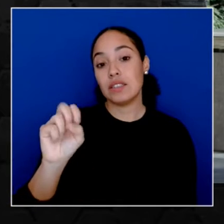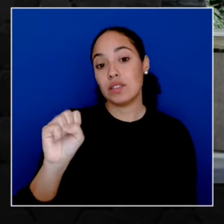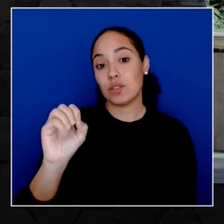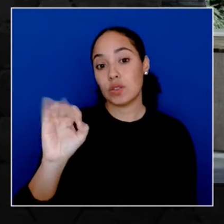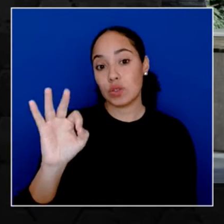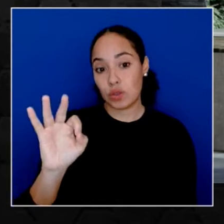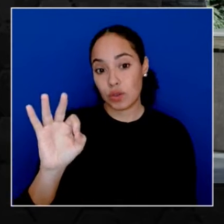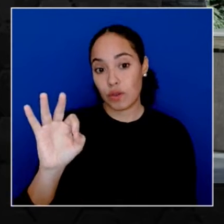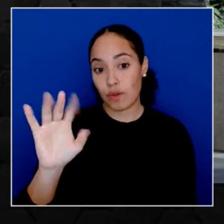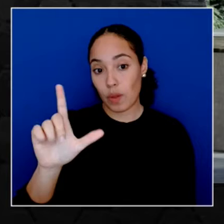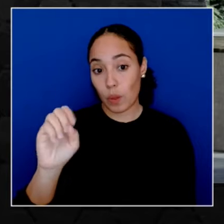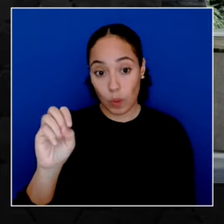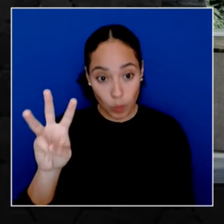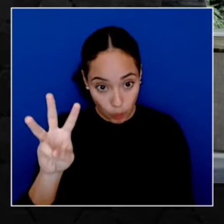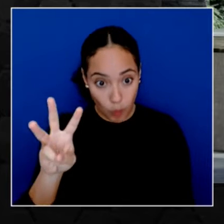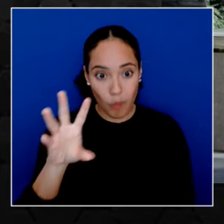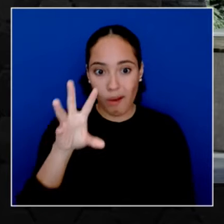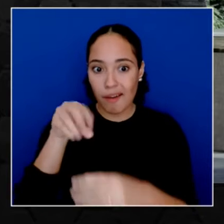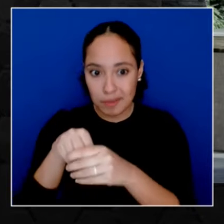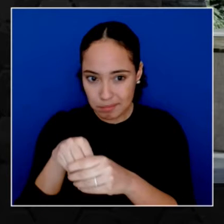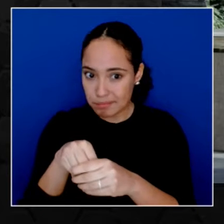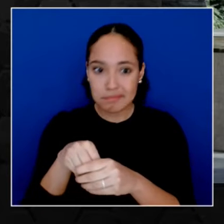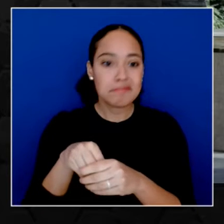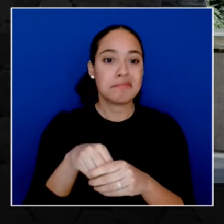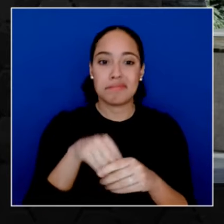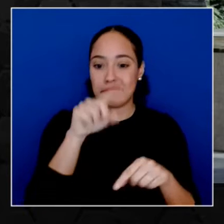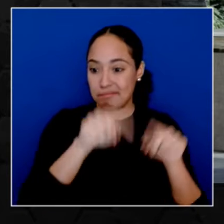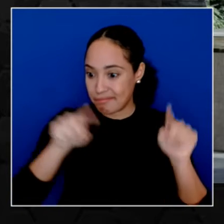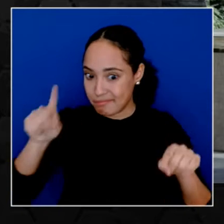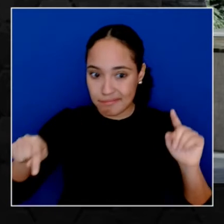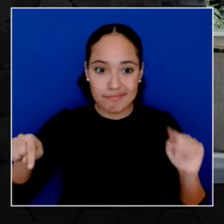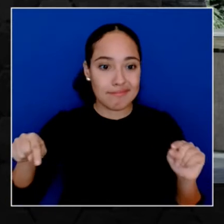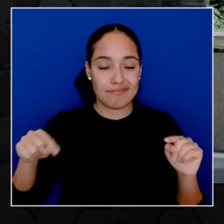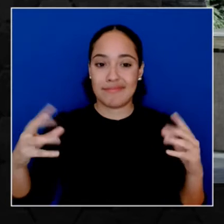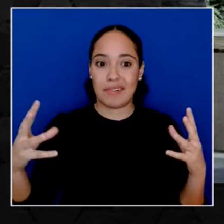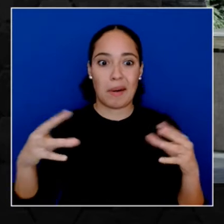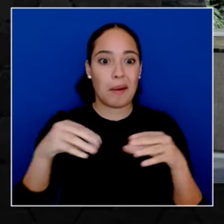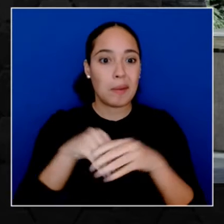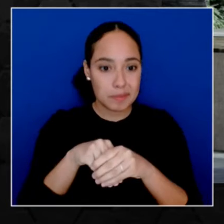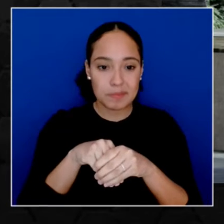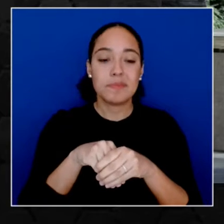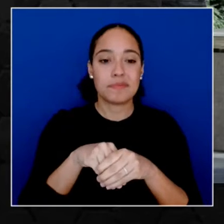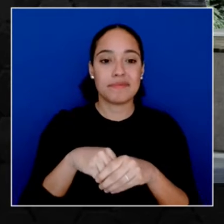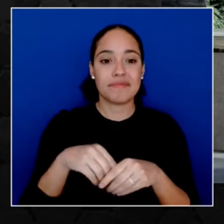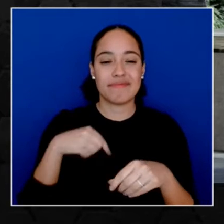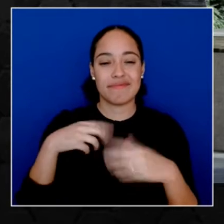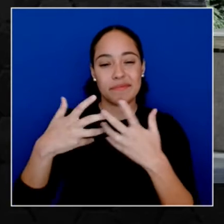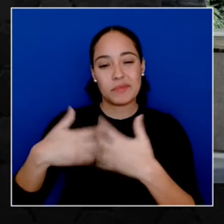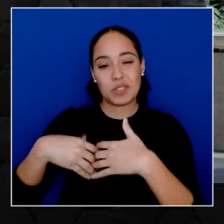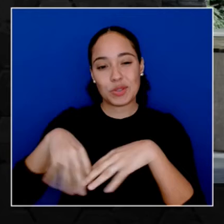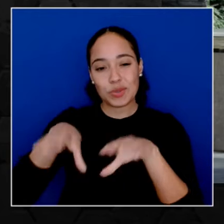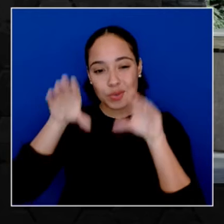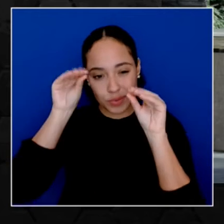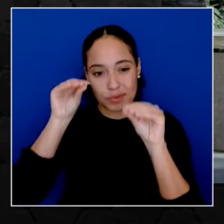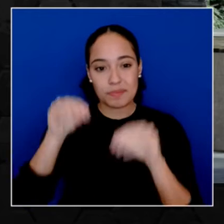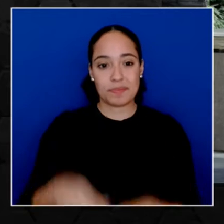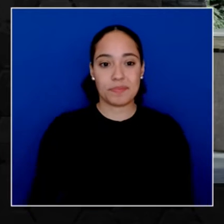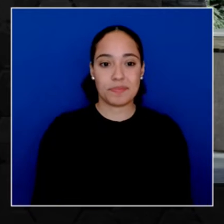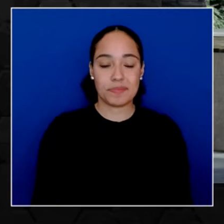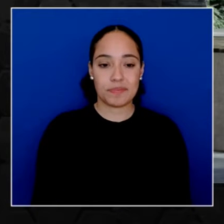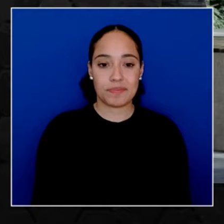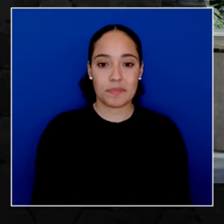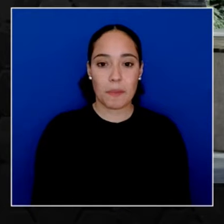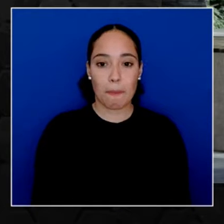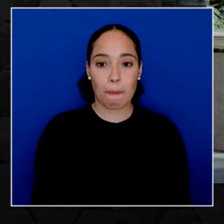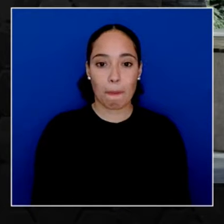the way. Excellent. So let's talk a little bit about learning deep learning. So